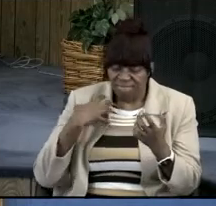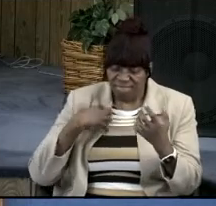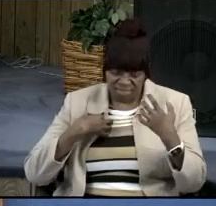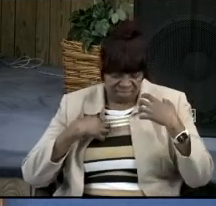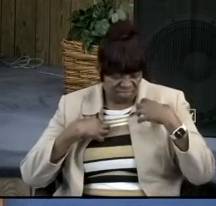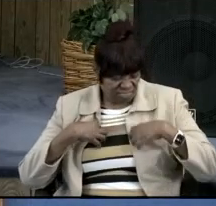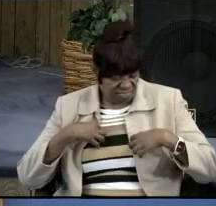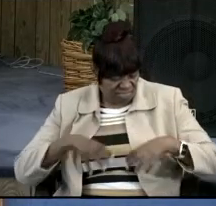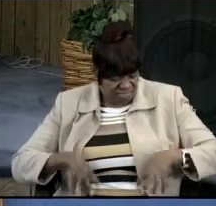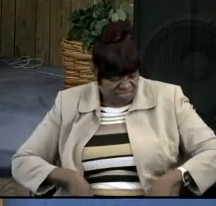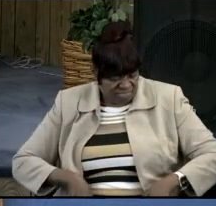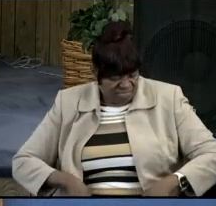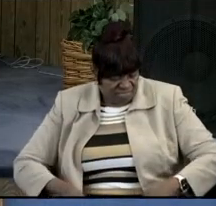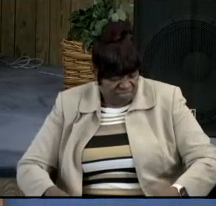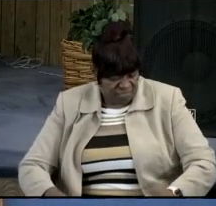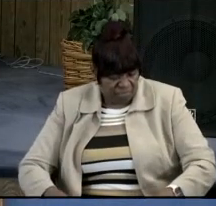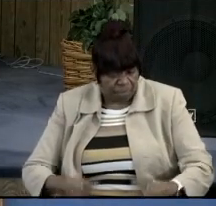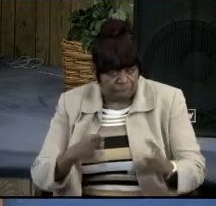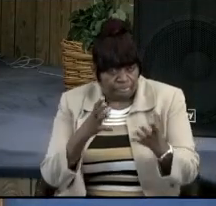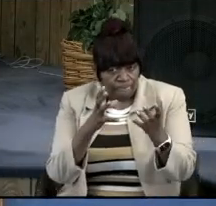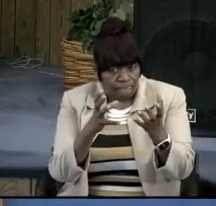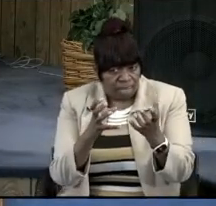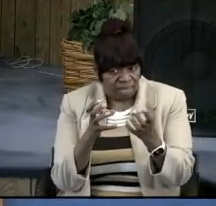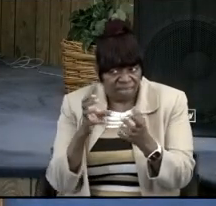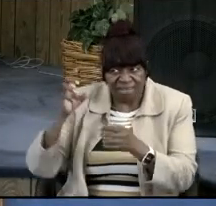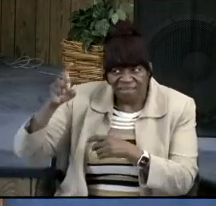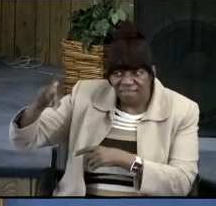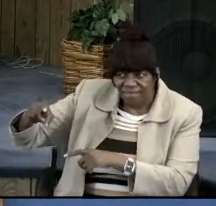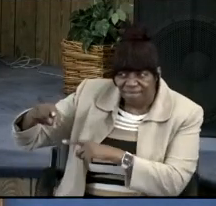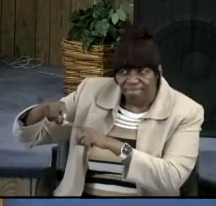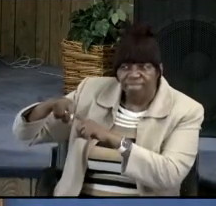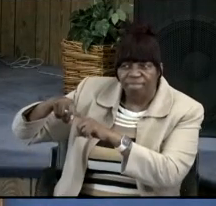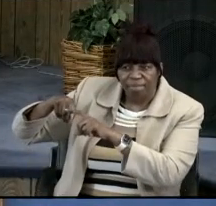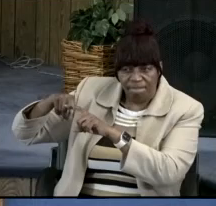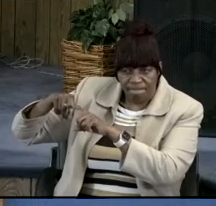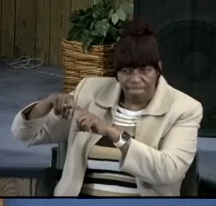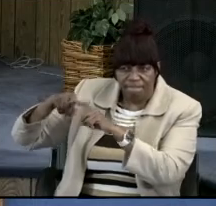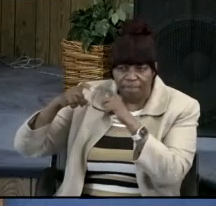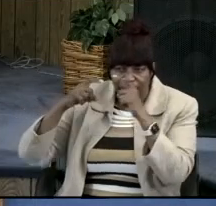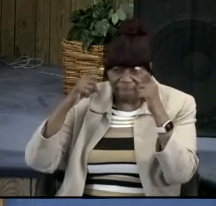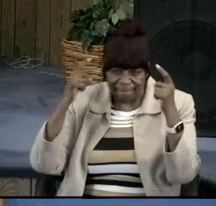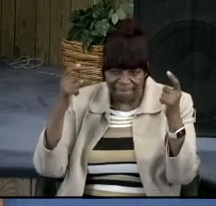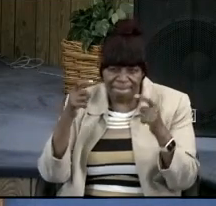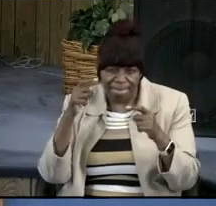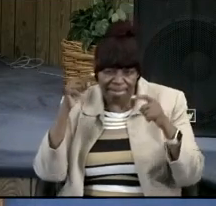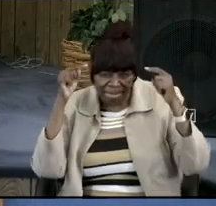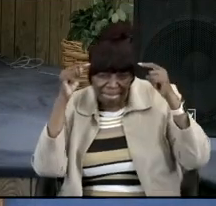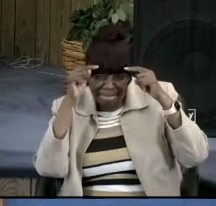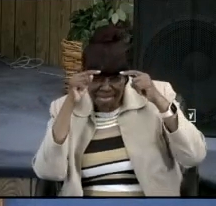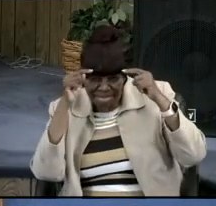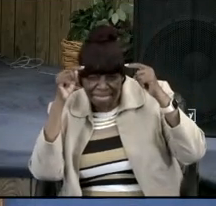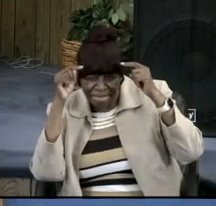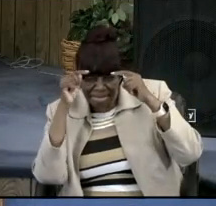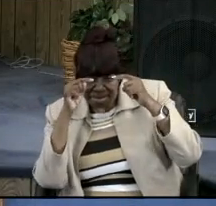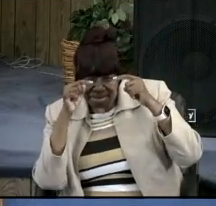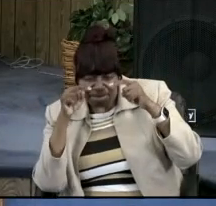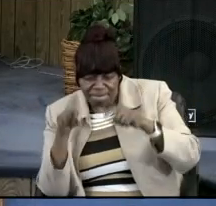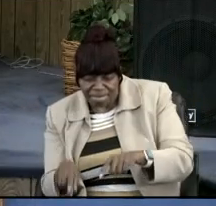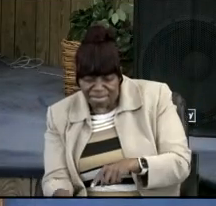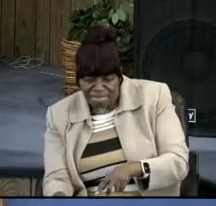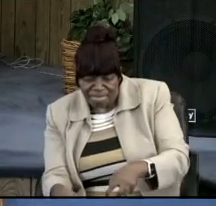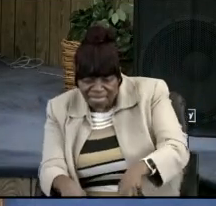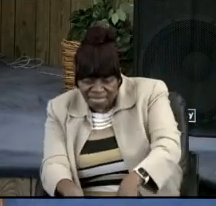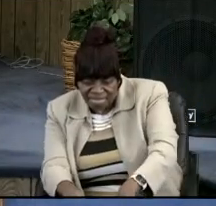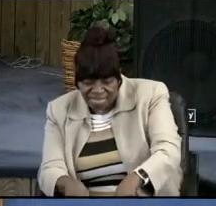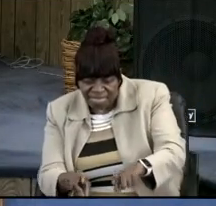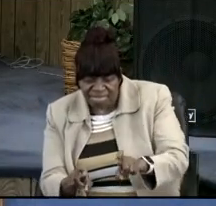your internals are bleeding, and you still want to hang on and be with them no matter what. You got headaches, your feet itching, your toes